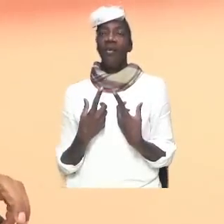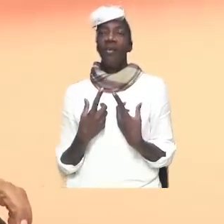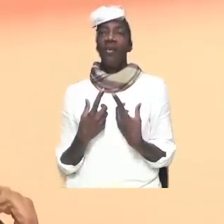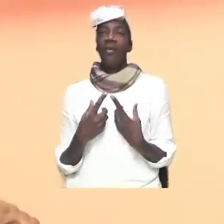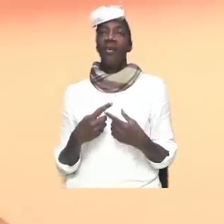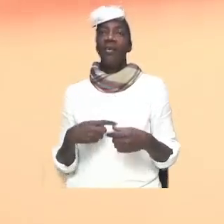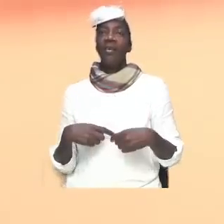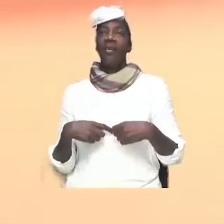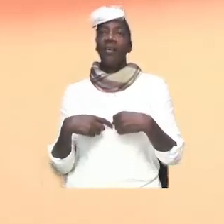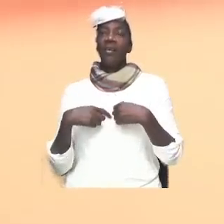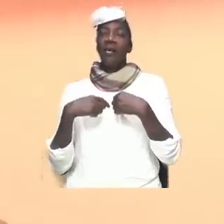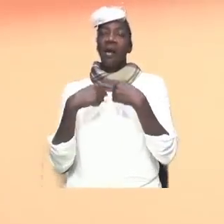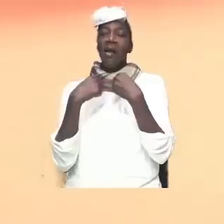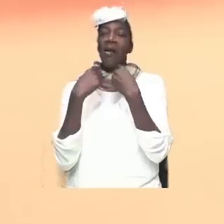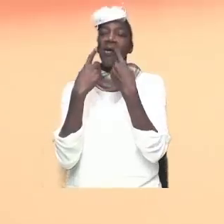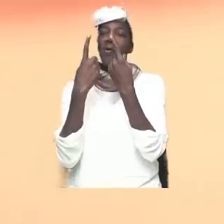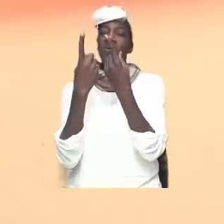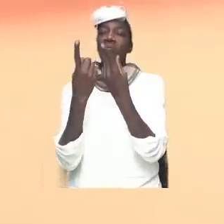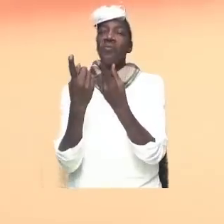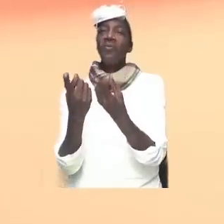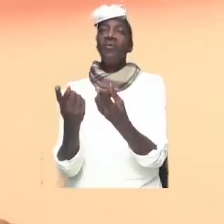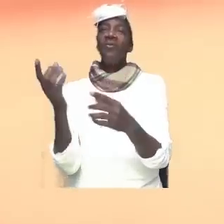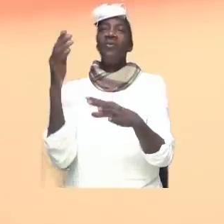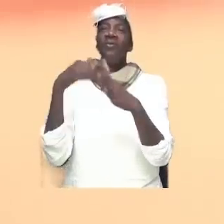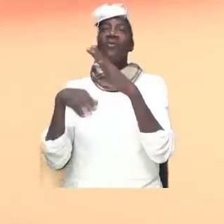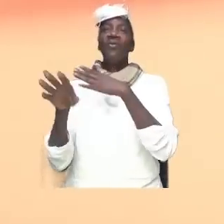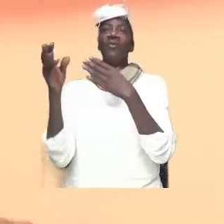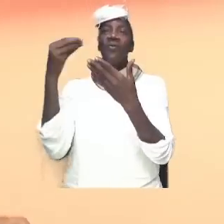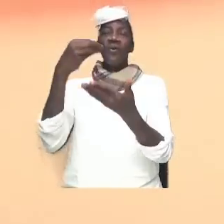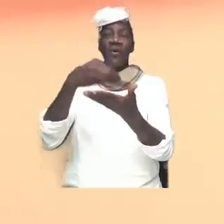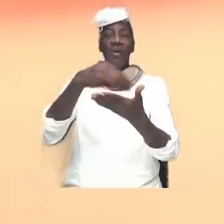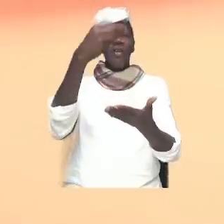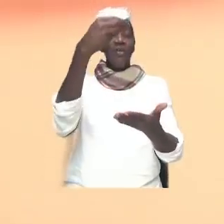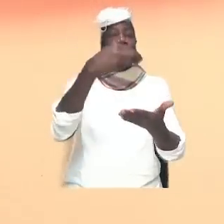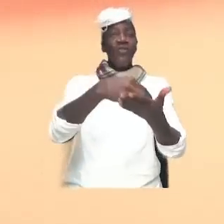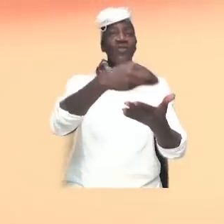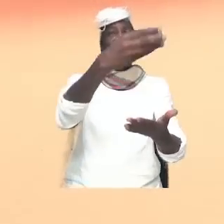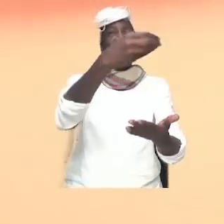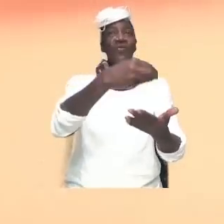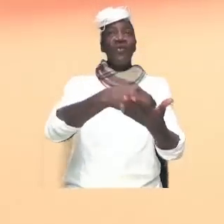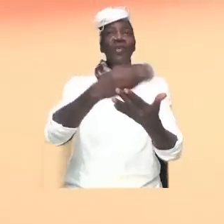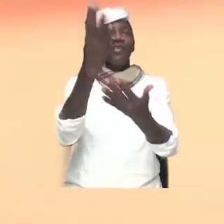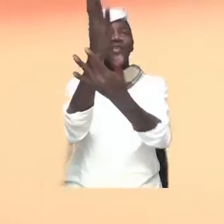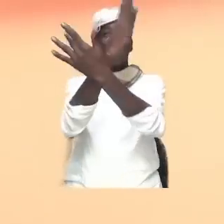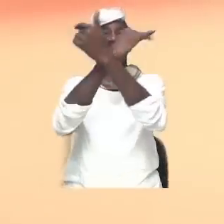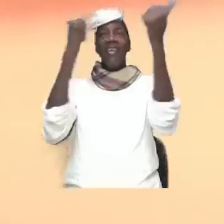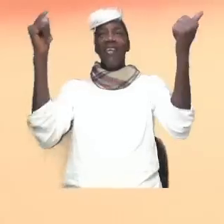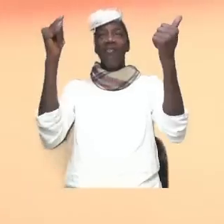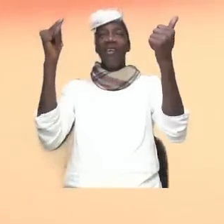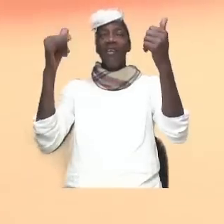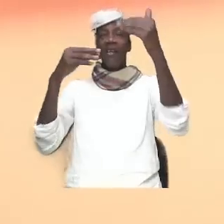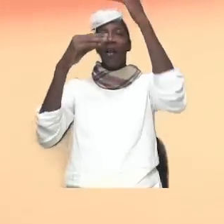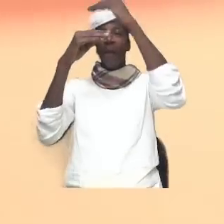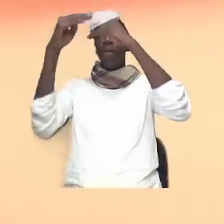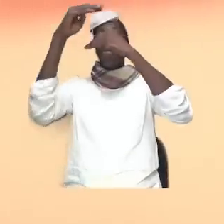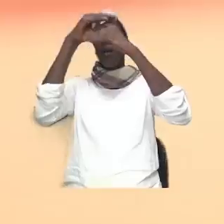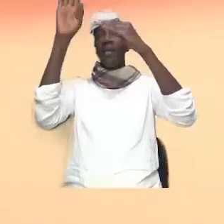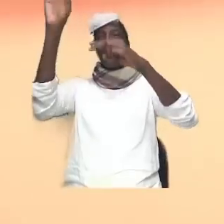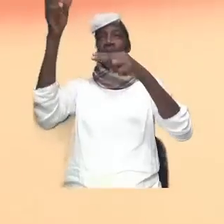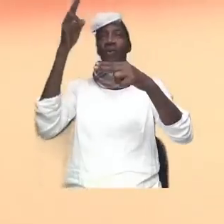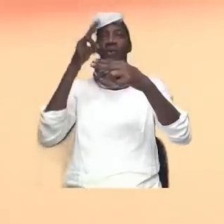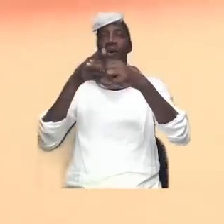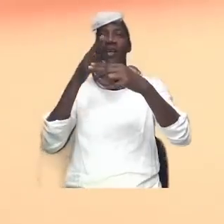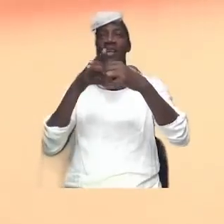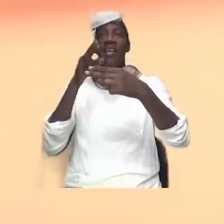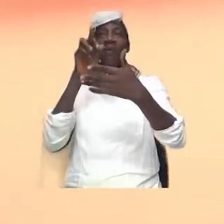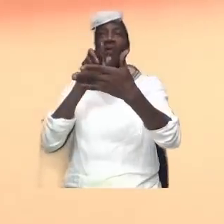your treasury in heaven and is stacking up on your name, on your account,